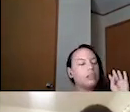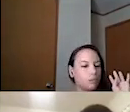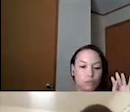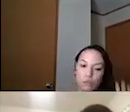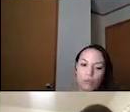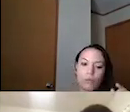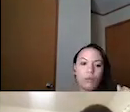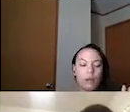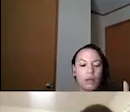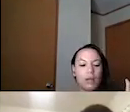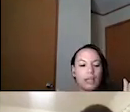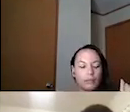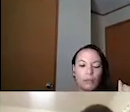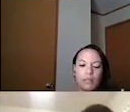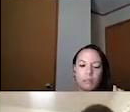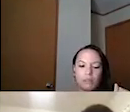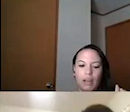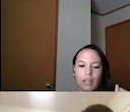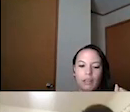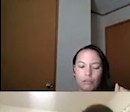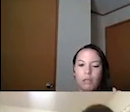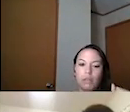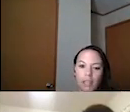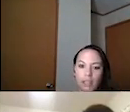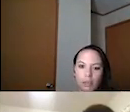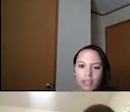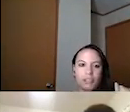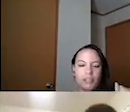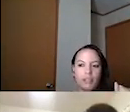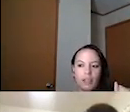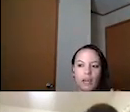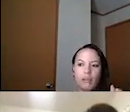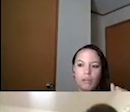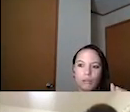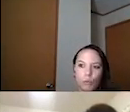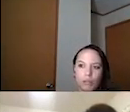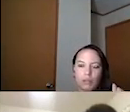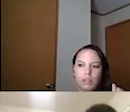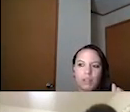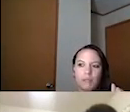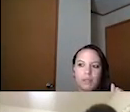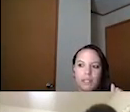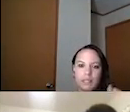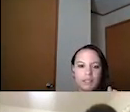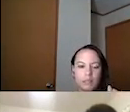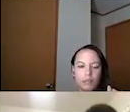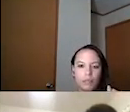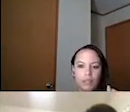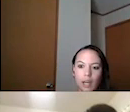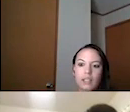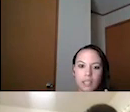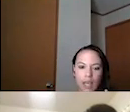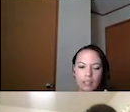clinics, you need your own school. And if you want to revive a tribal language, a lot of those words have been existed